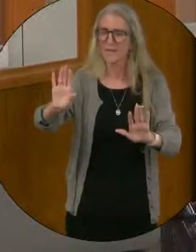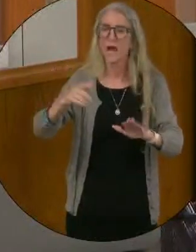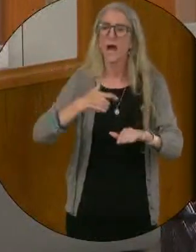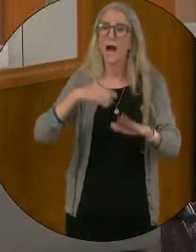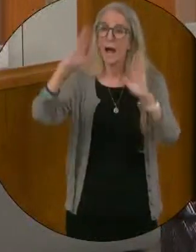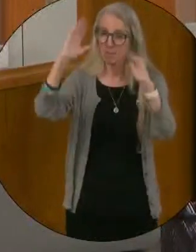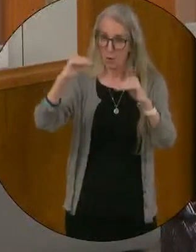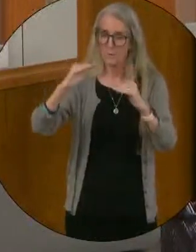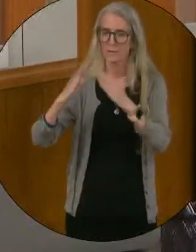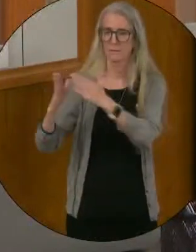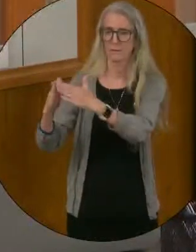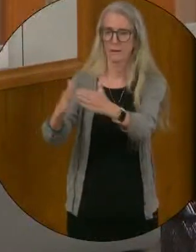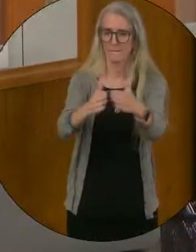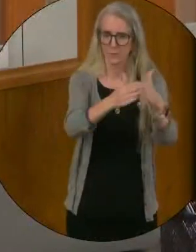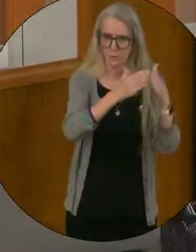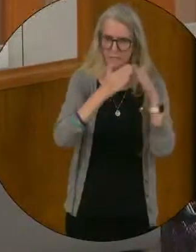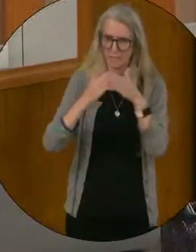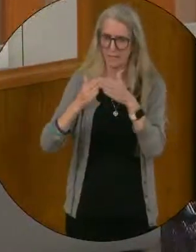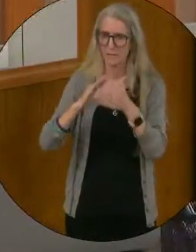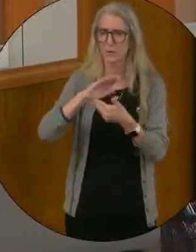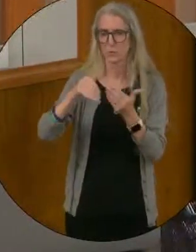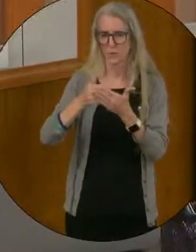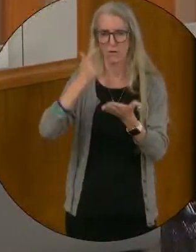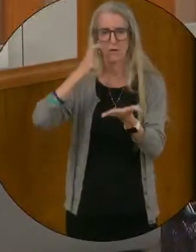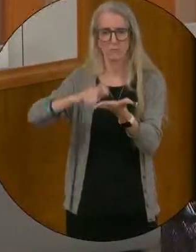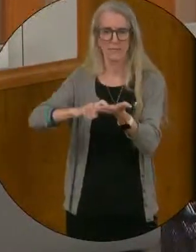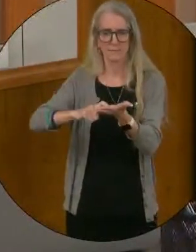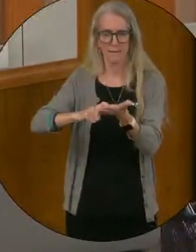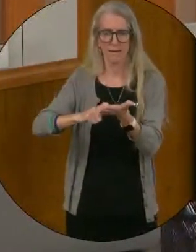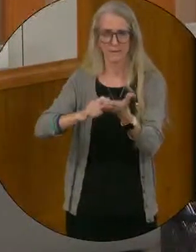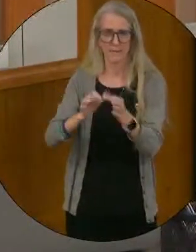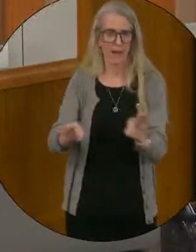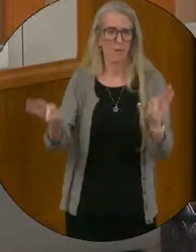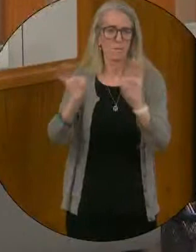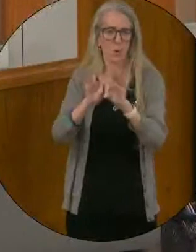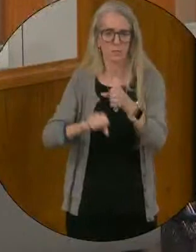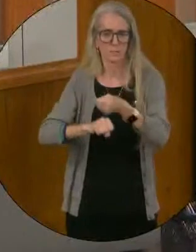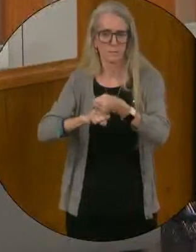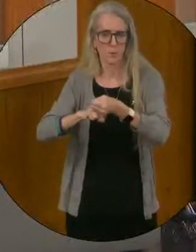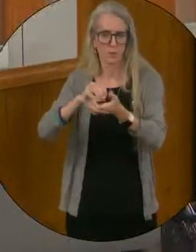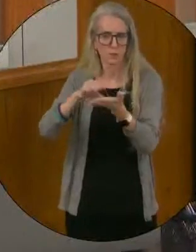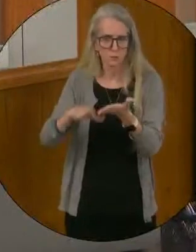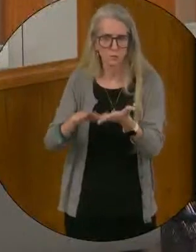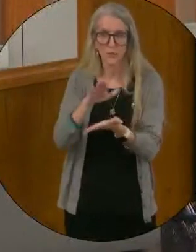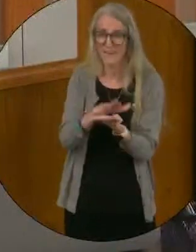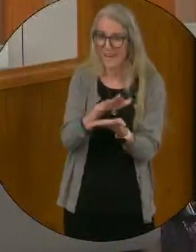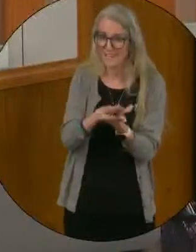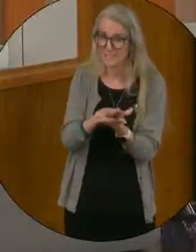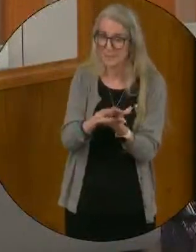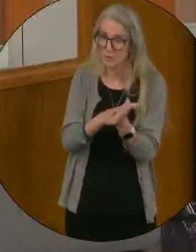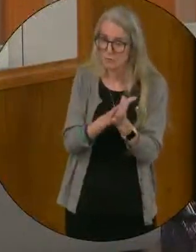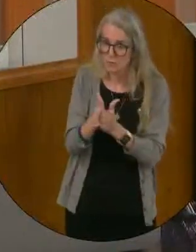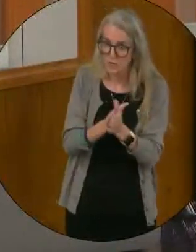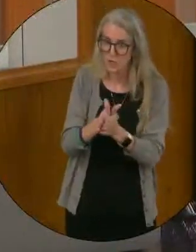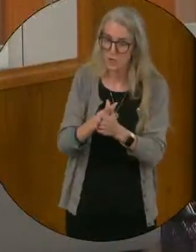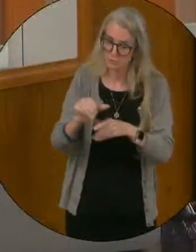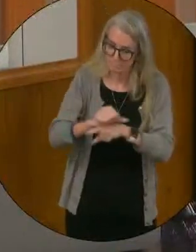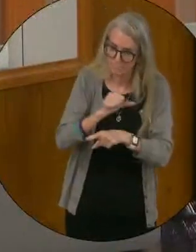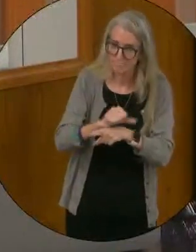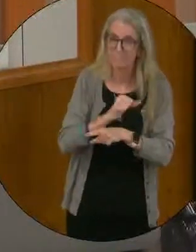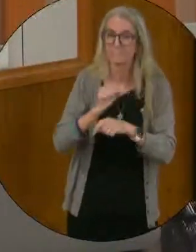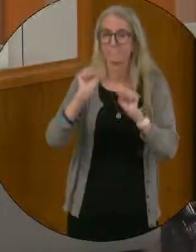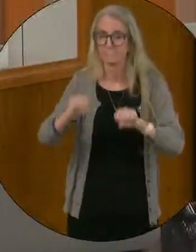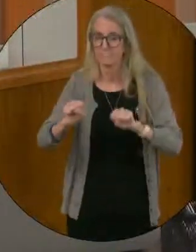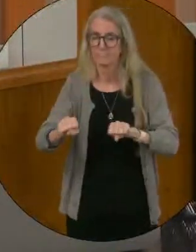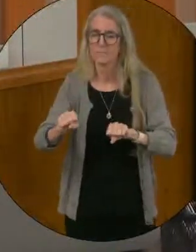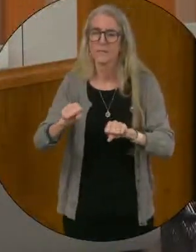community we all see how this work to support our students with academic rigor benefits students who want to go into the workforce, who